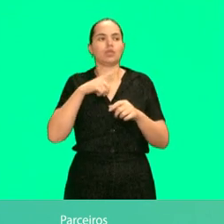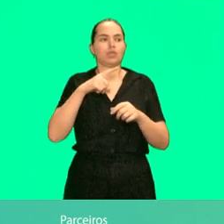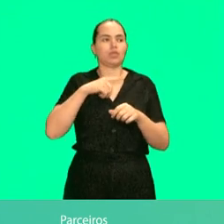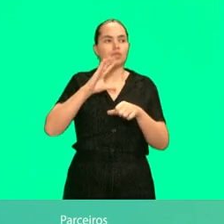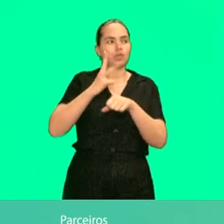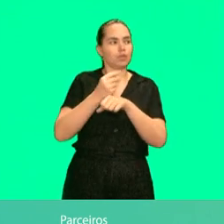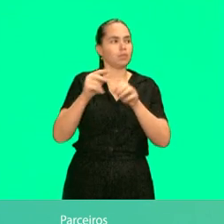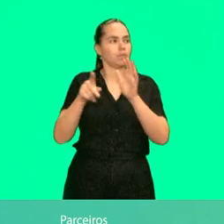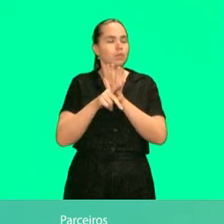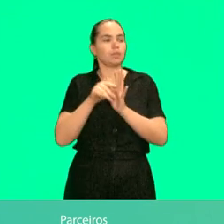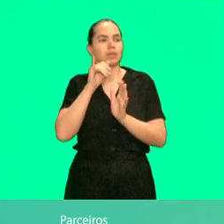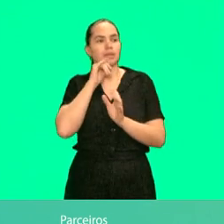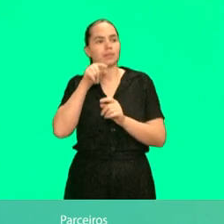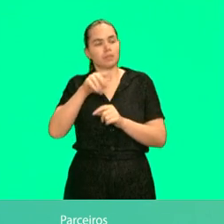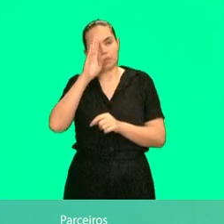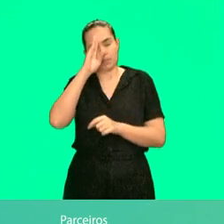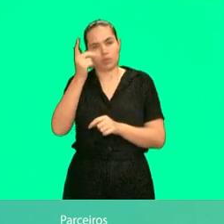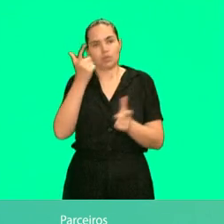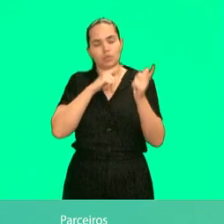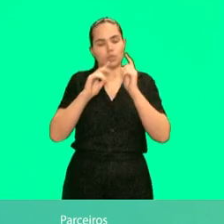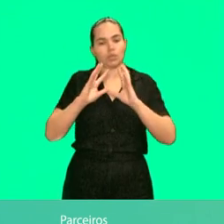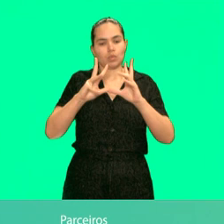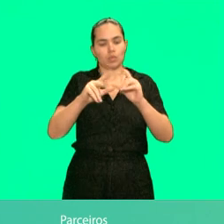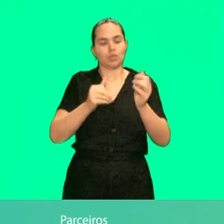serve the national markets.